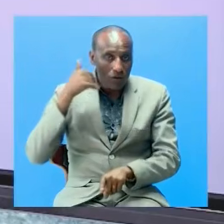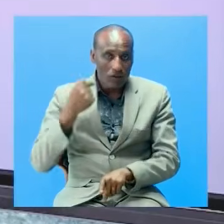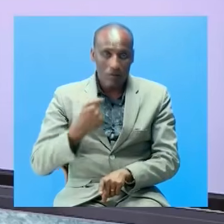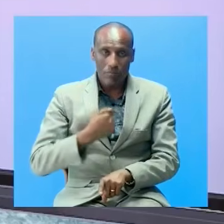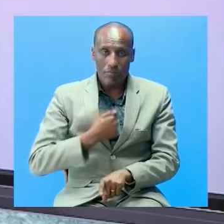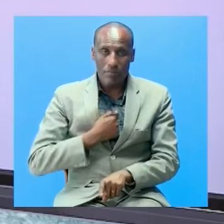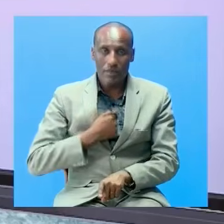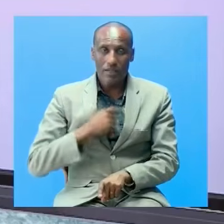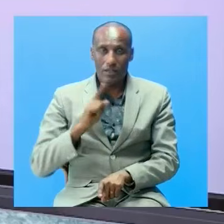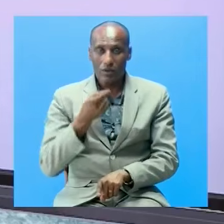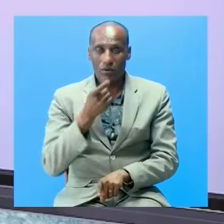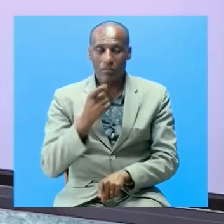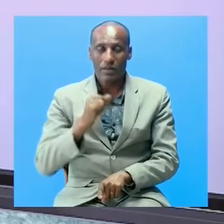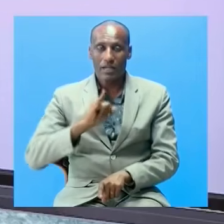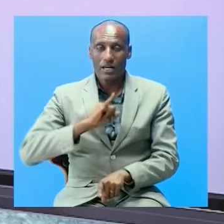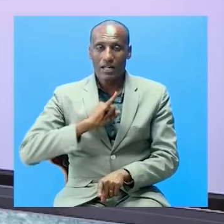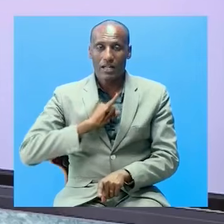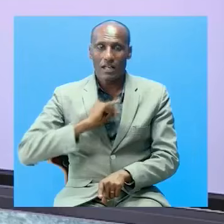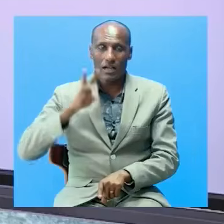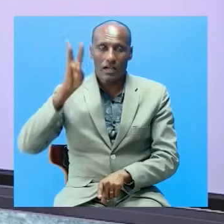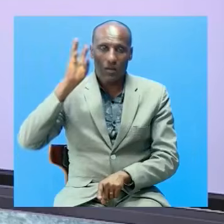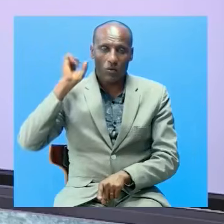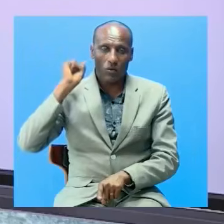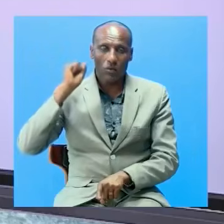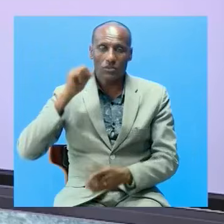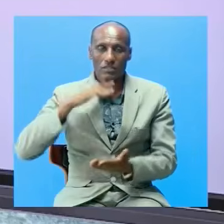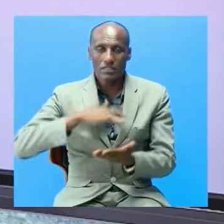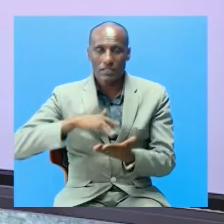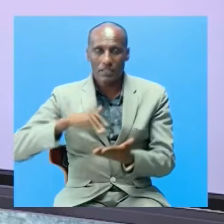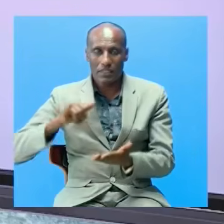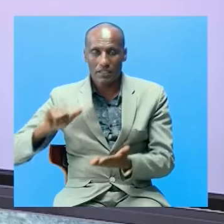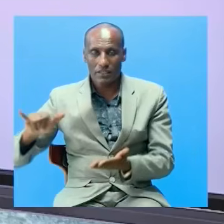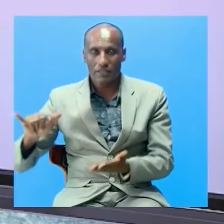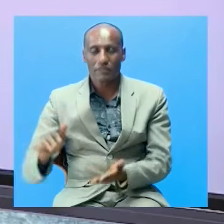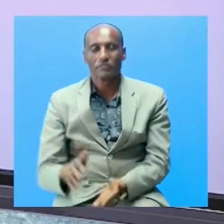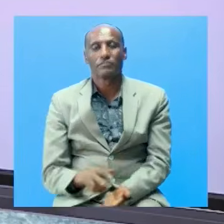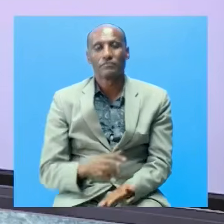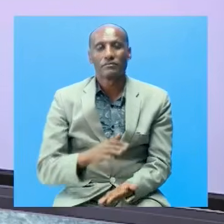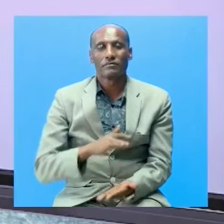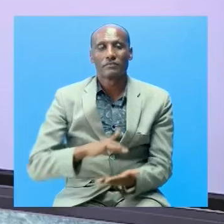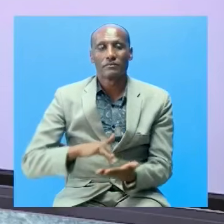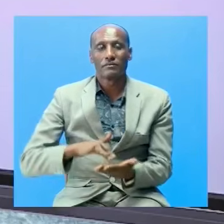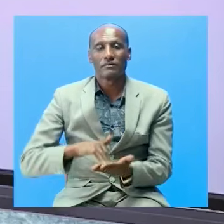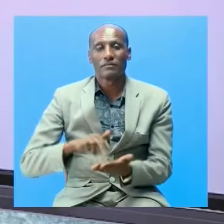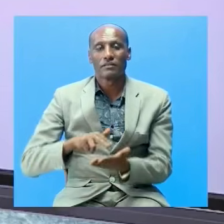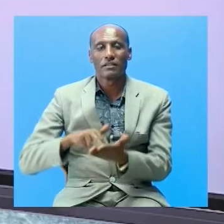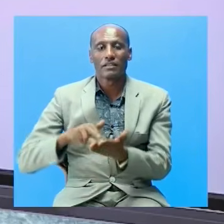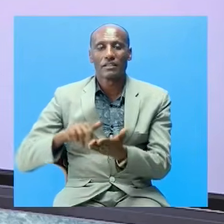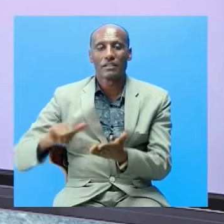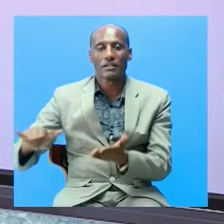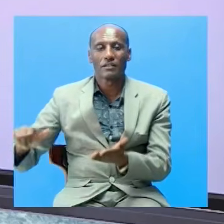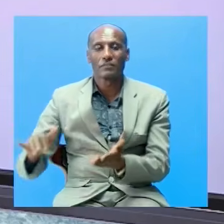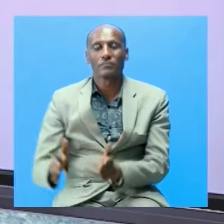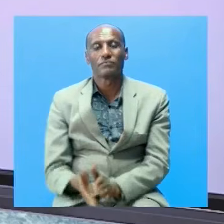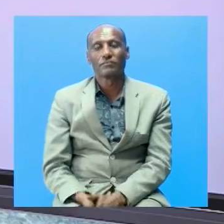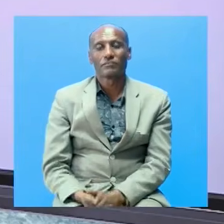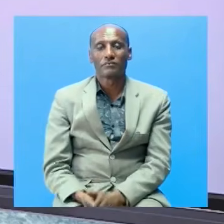Look at this. When you called me, I was reading. When you called me,